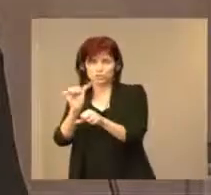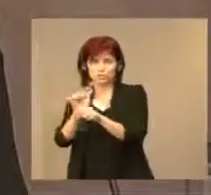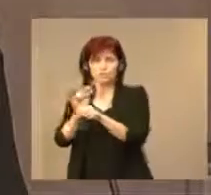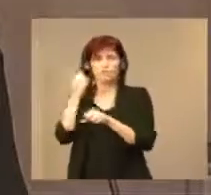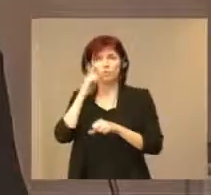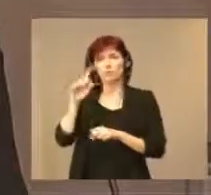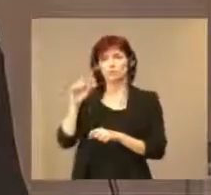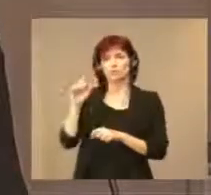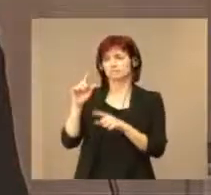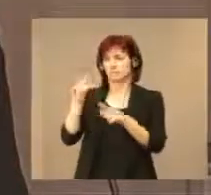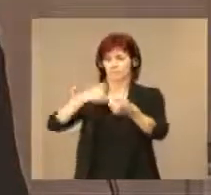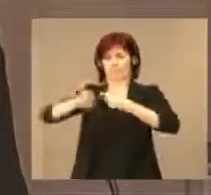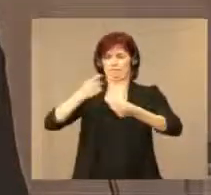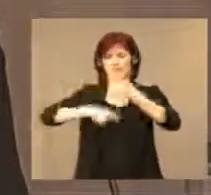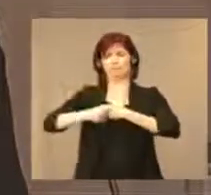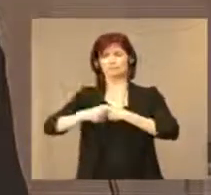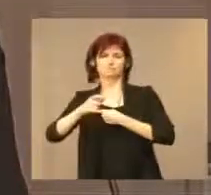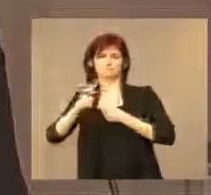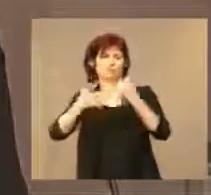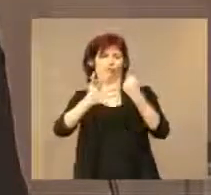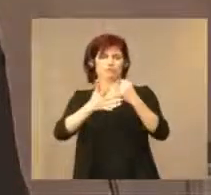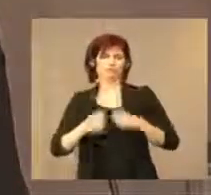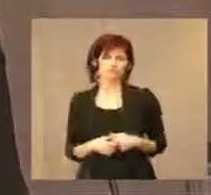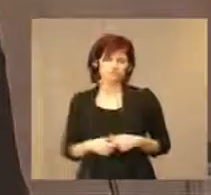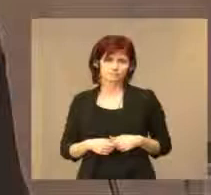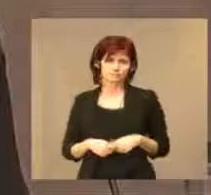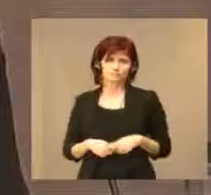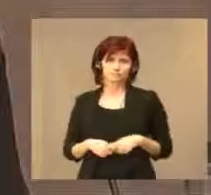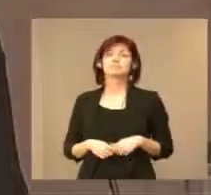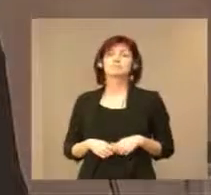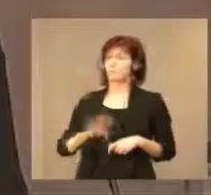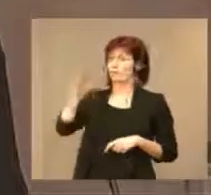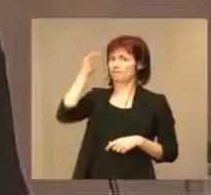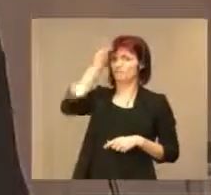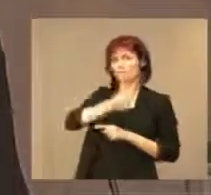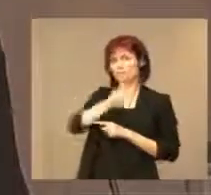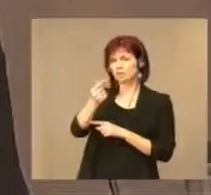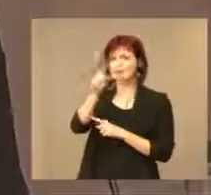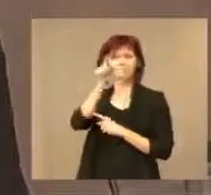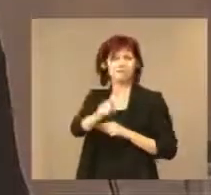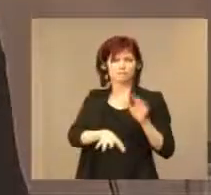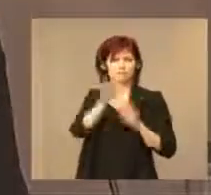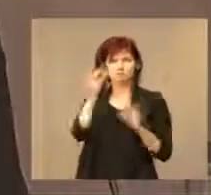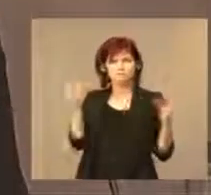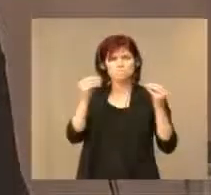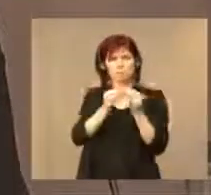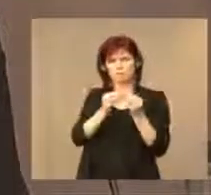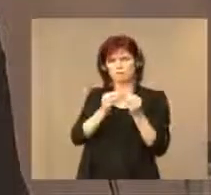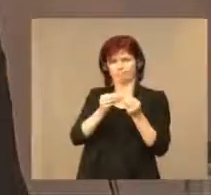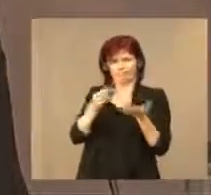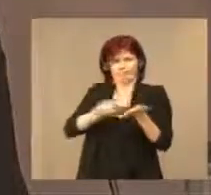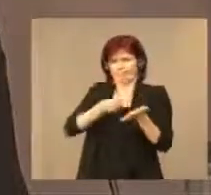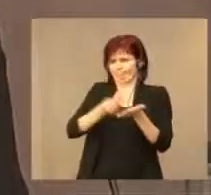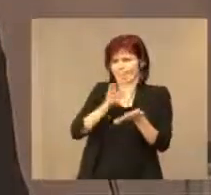jobs. In terms of the legislation, the federal government will need to increase funding to provide meaningful training for